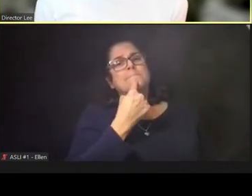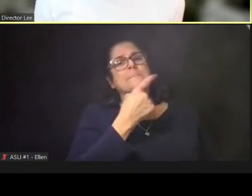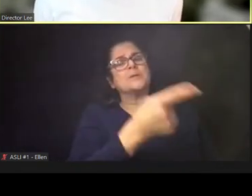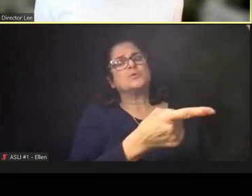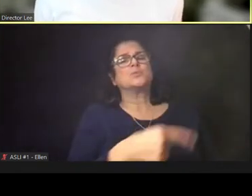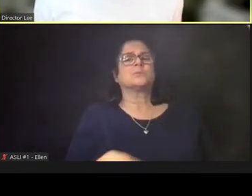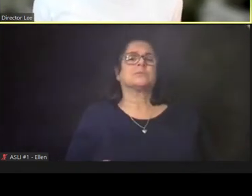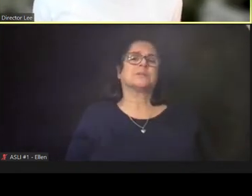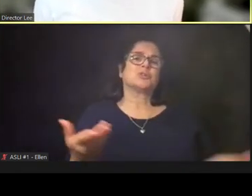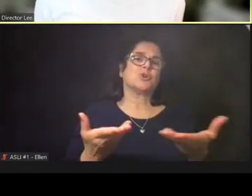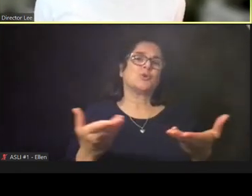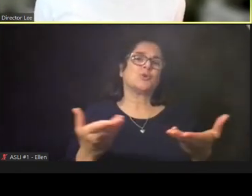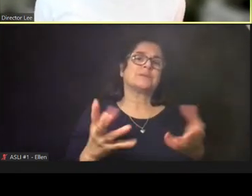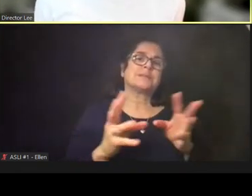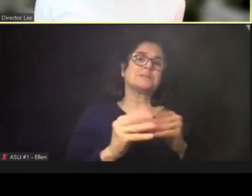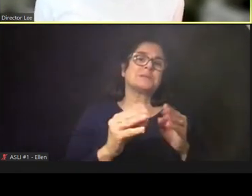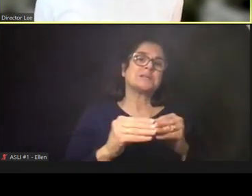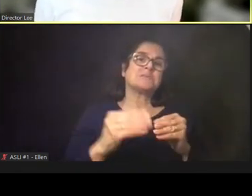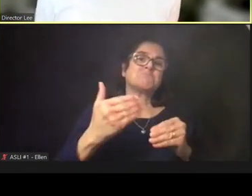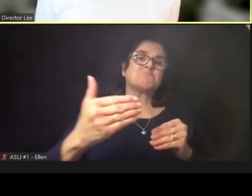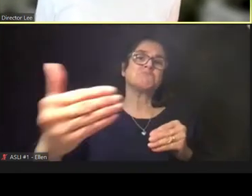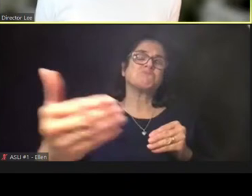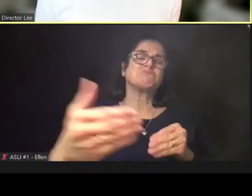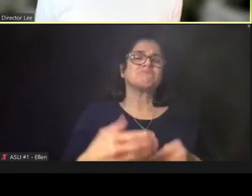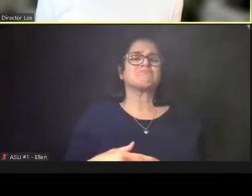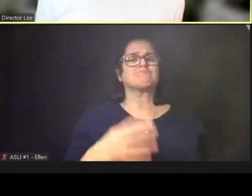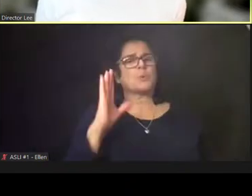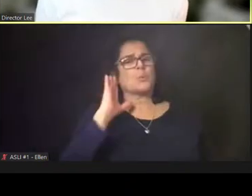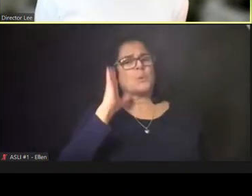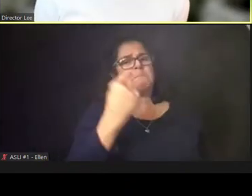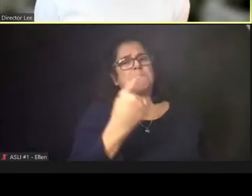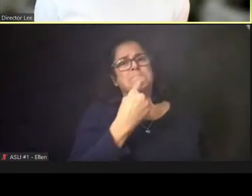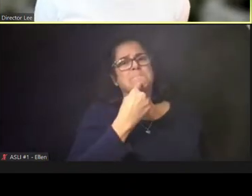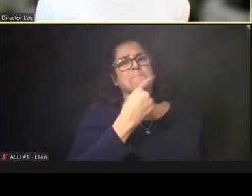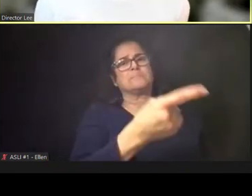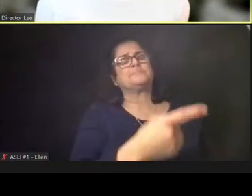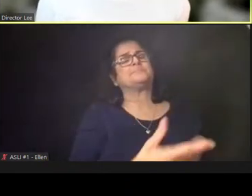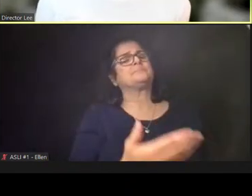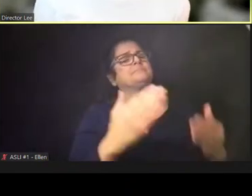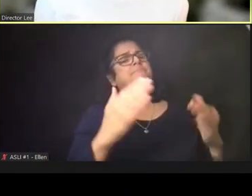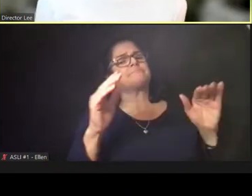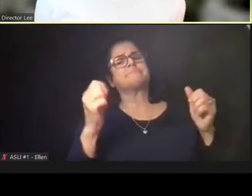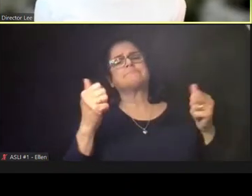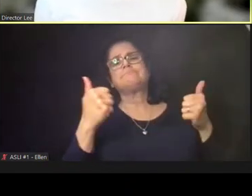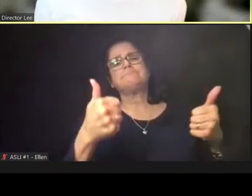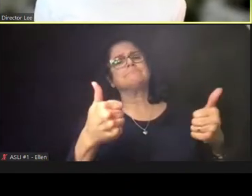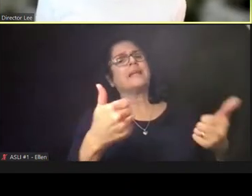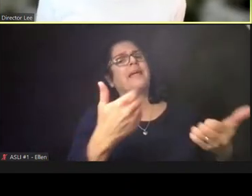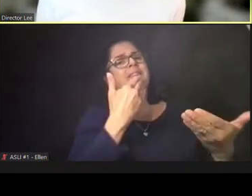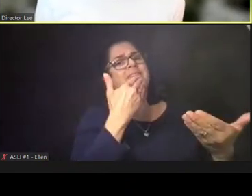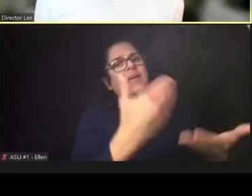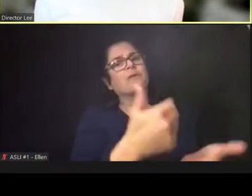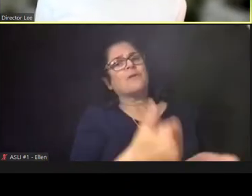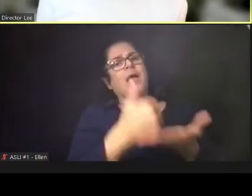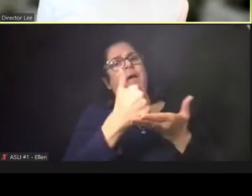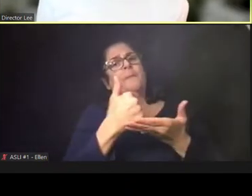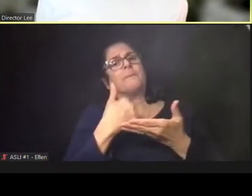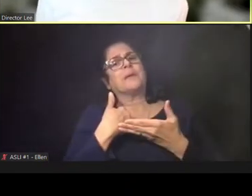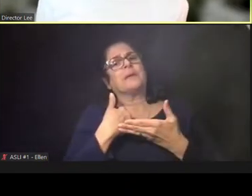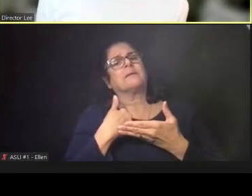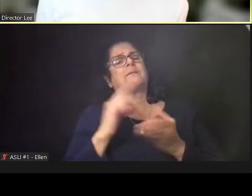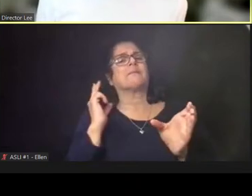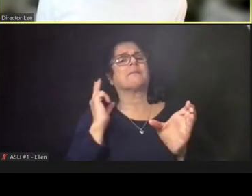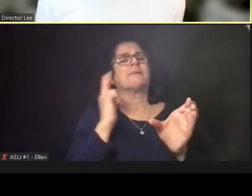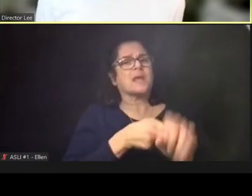meetings is, you know, it's not going to be the same without you, but wishing you all the best in your retirement, and thank you for all that you've done to help me get, you know, onboarded and